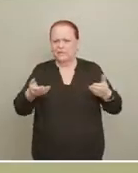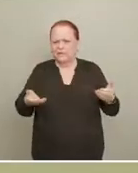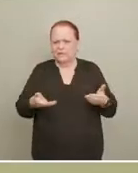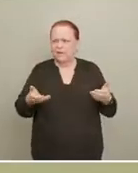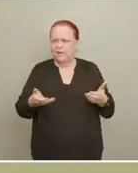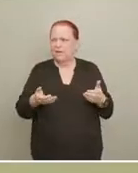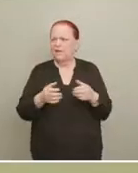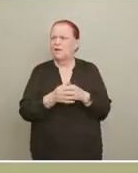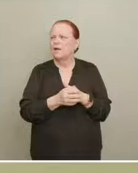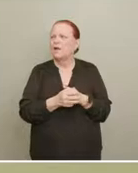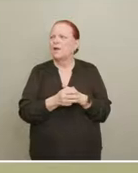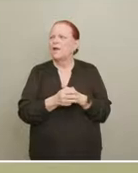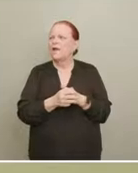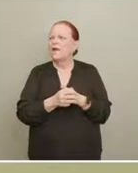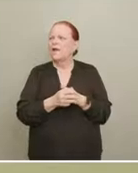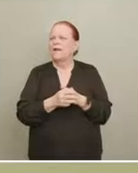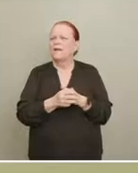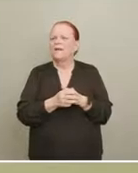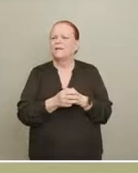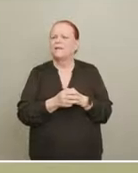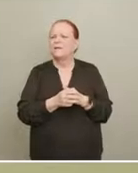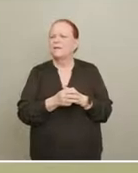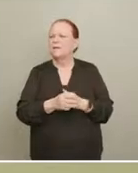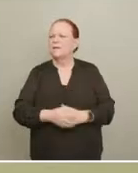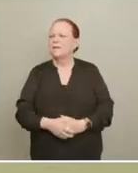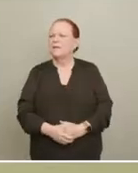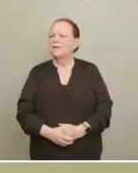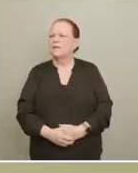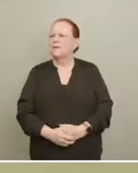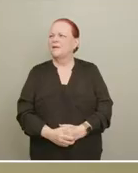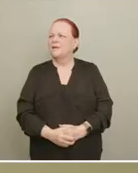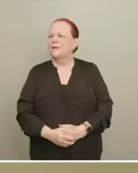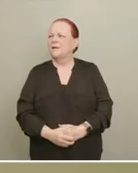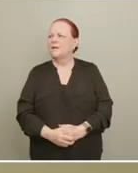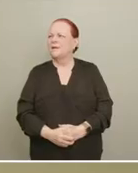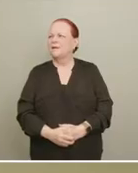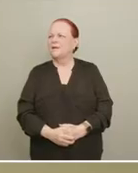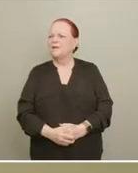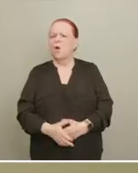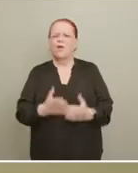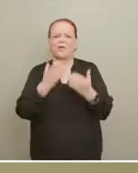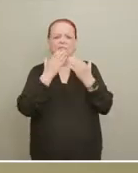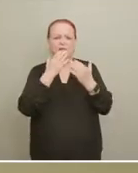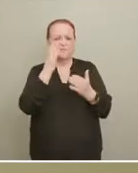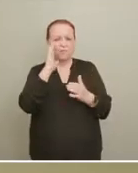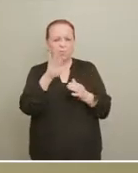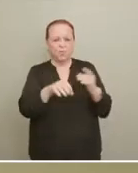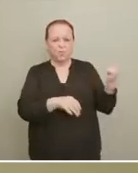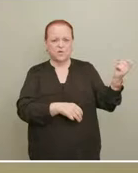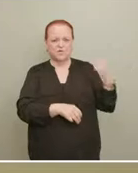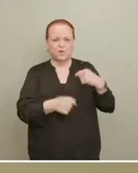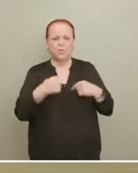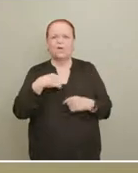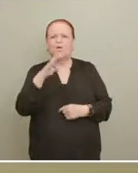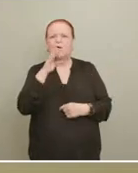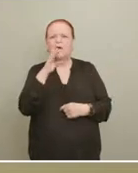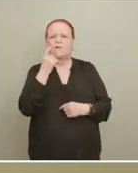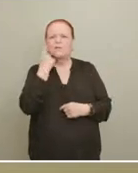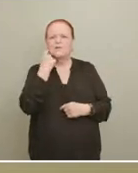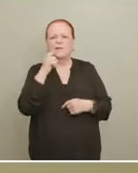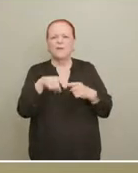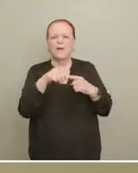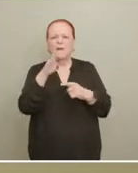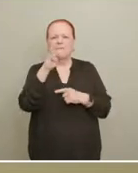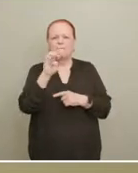that population is concerned? And then we'll go to the next question after that. Yeah, thanks very much for that question. We talked earlier about B-well